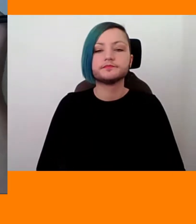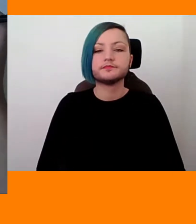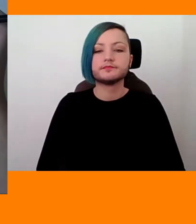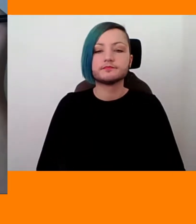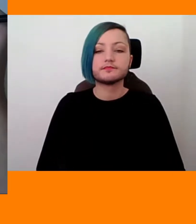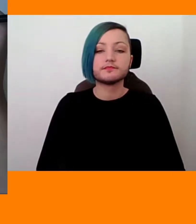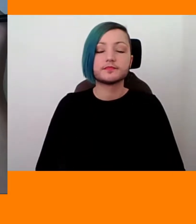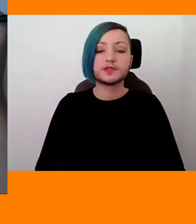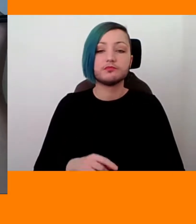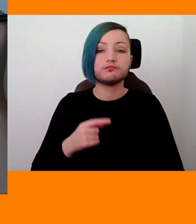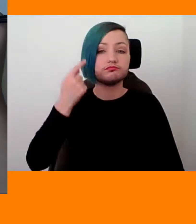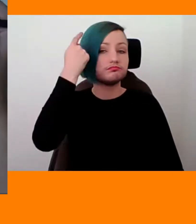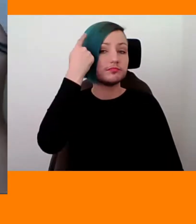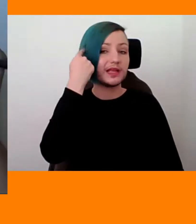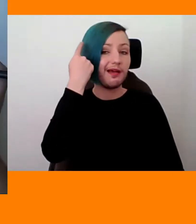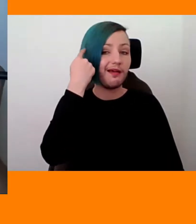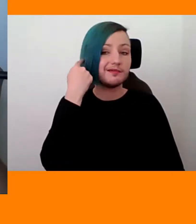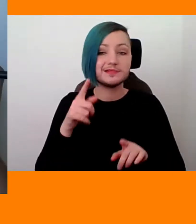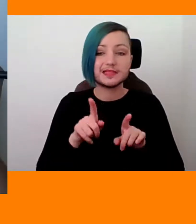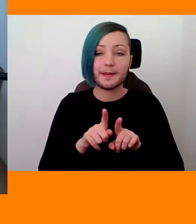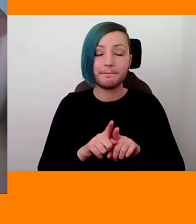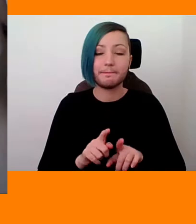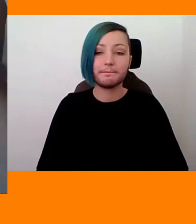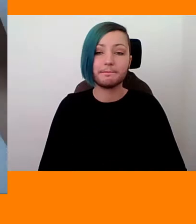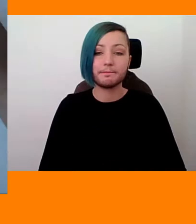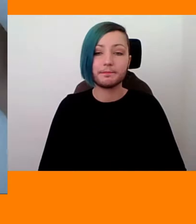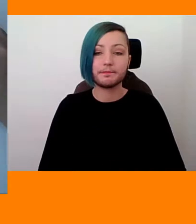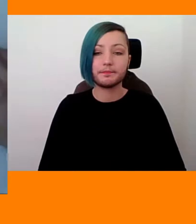same thing up the top here.